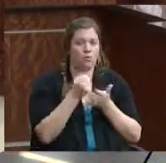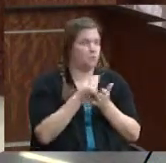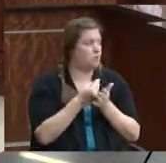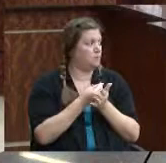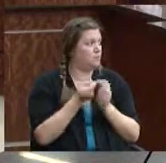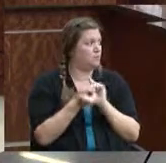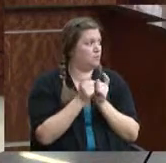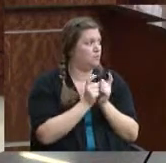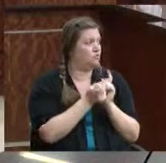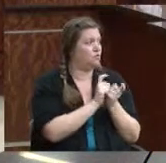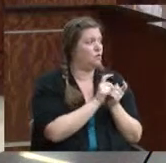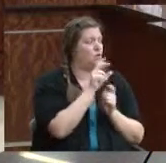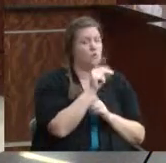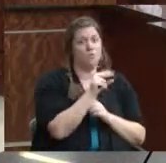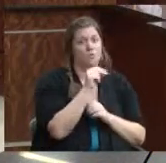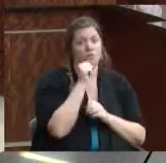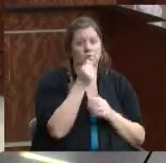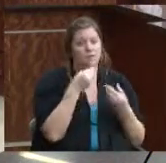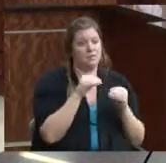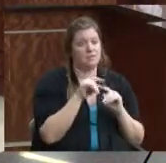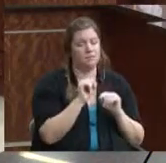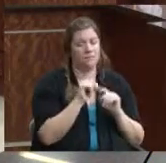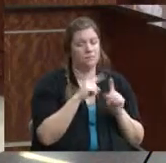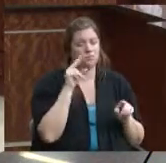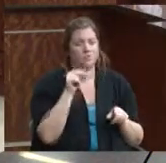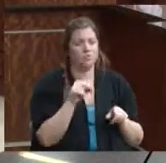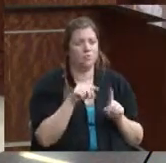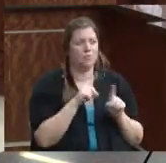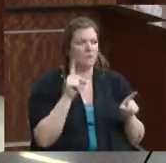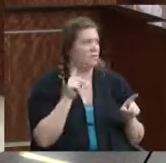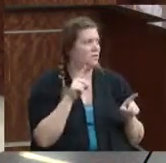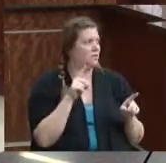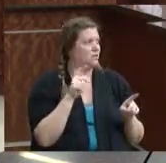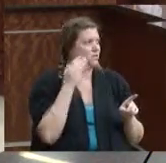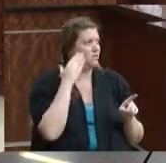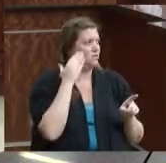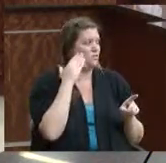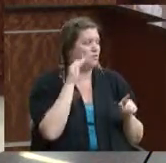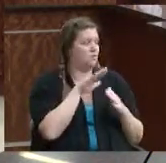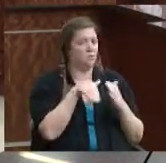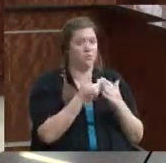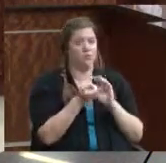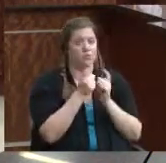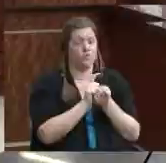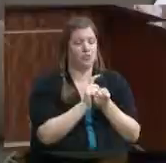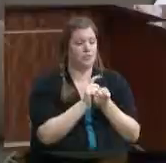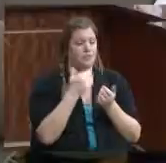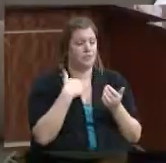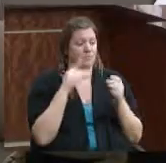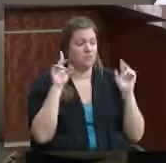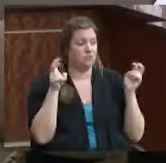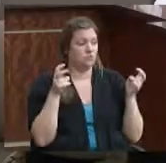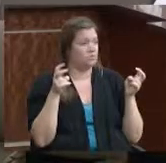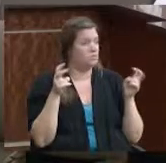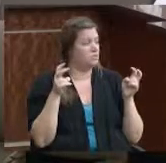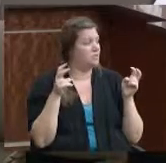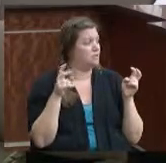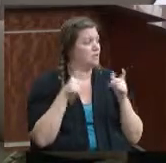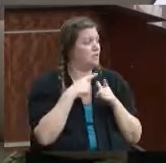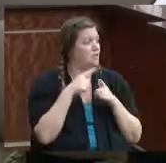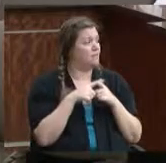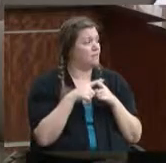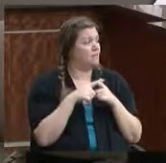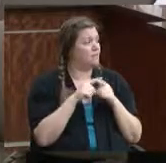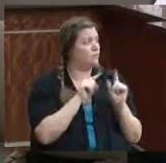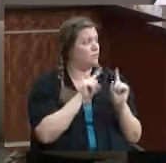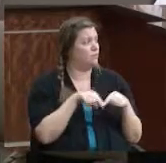can all change. It says, oh, no, they're not going to sell it, this, that, and the other. But you know what? That all changes as well. These are my issues. And then